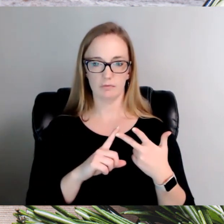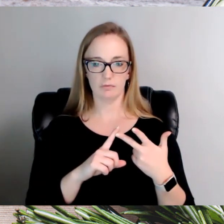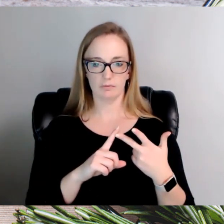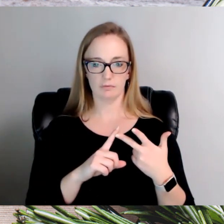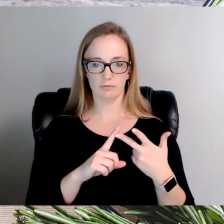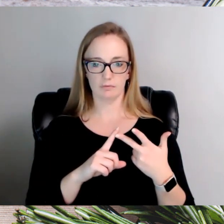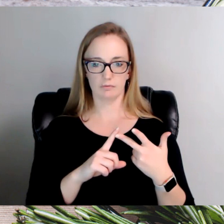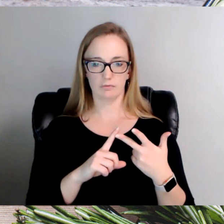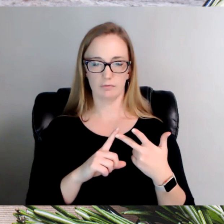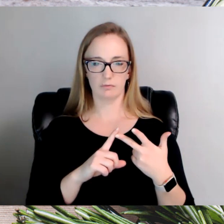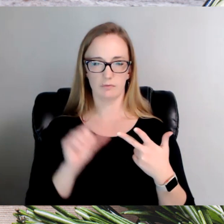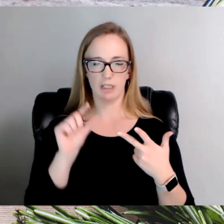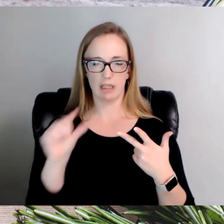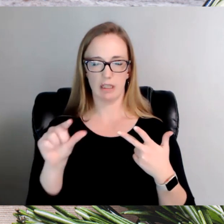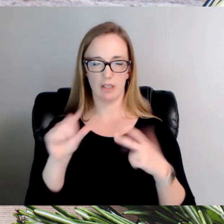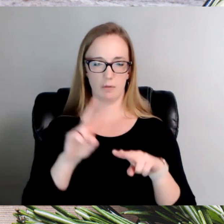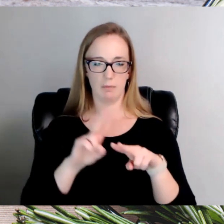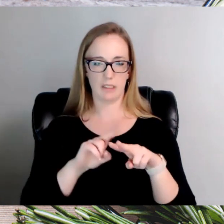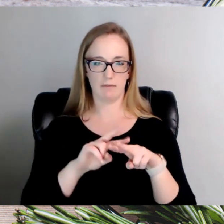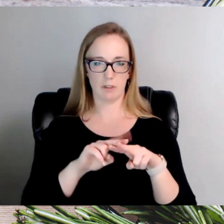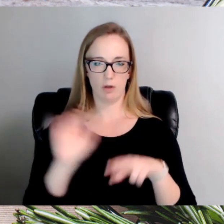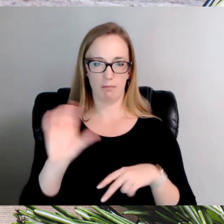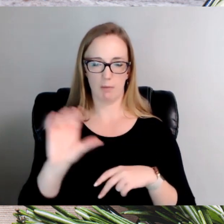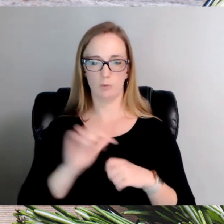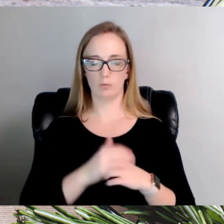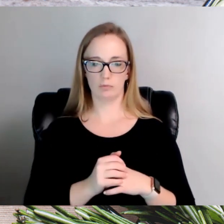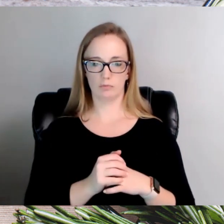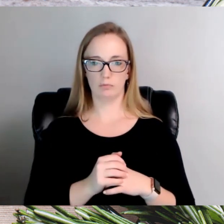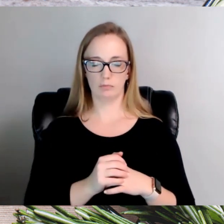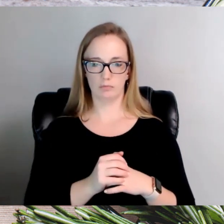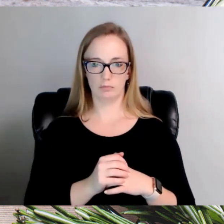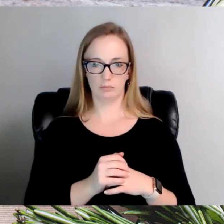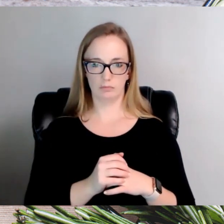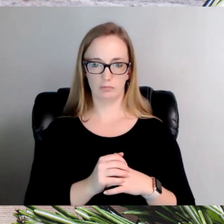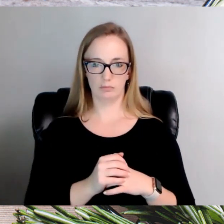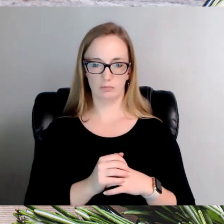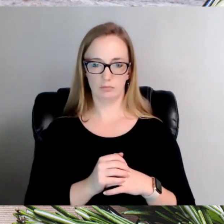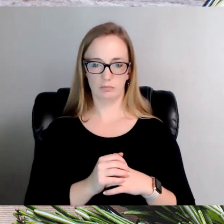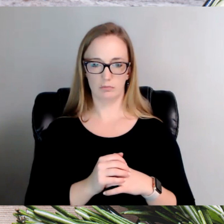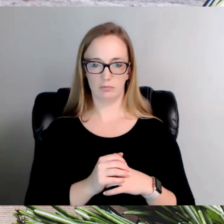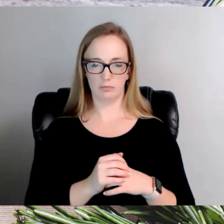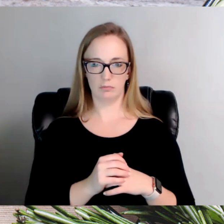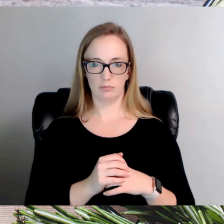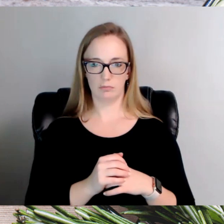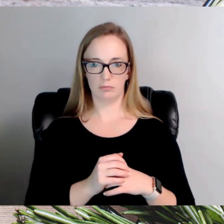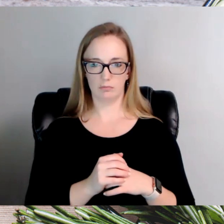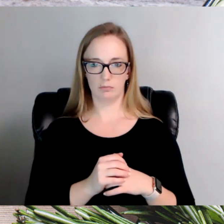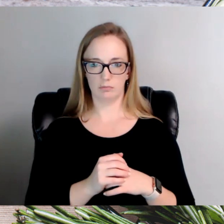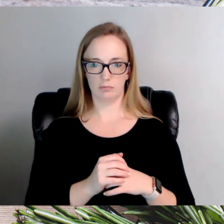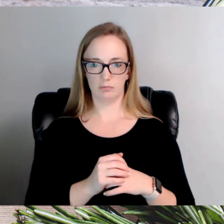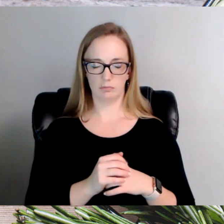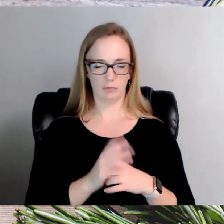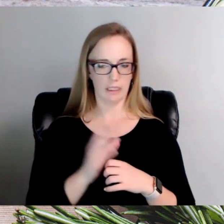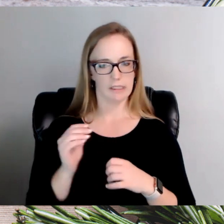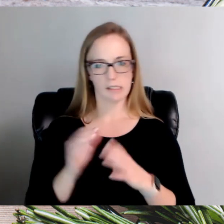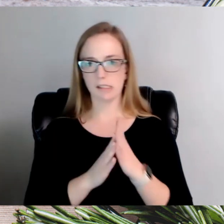Brussels sprouts are a good source of vitamin C, folate, potassium, and vitamin K, so they're both